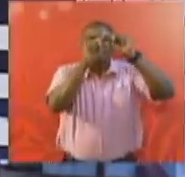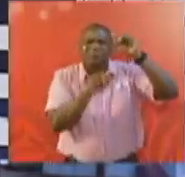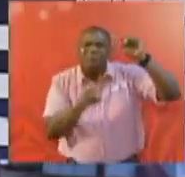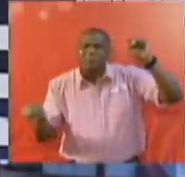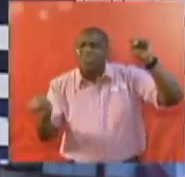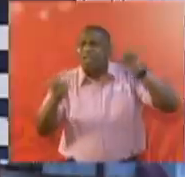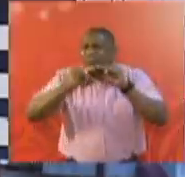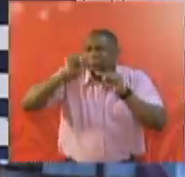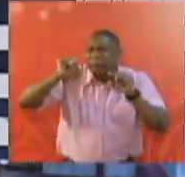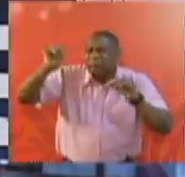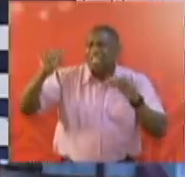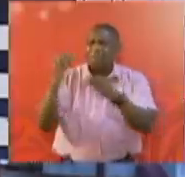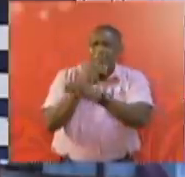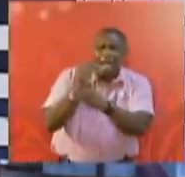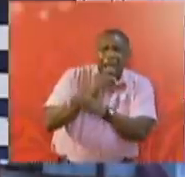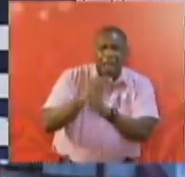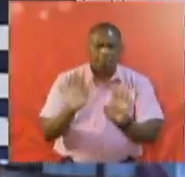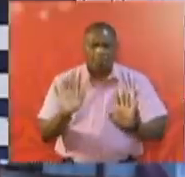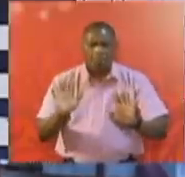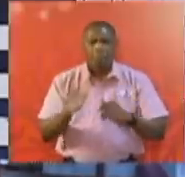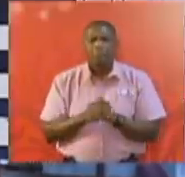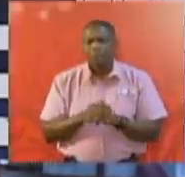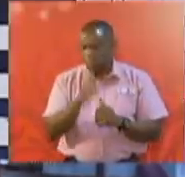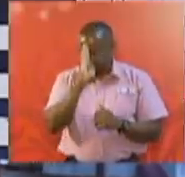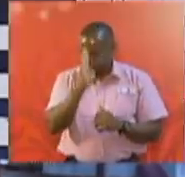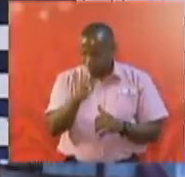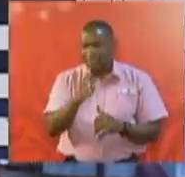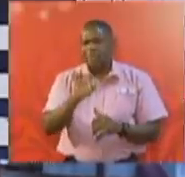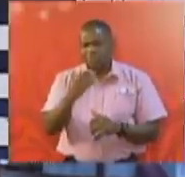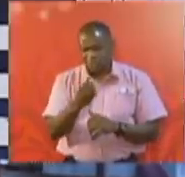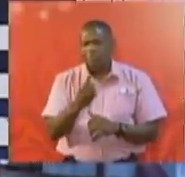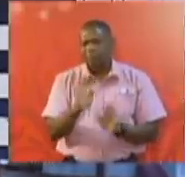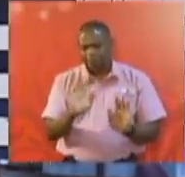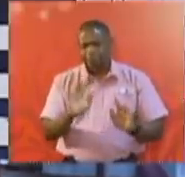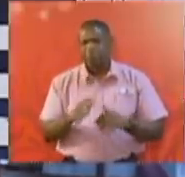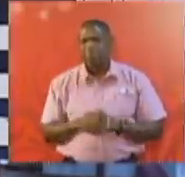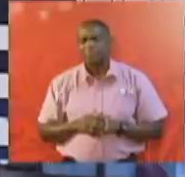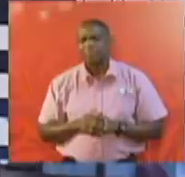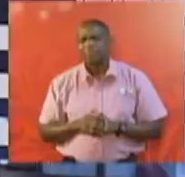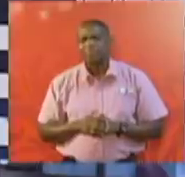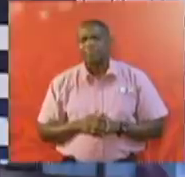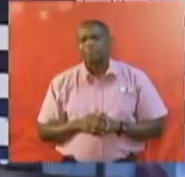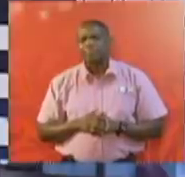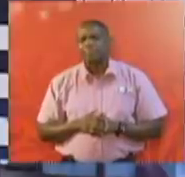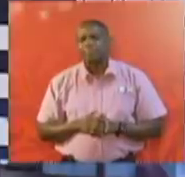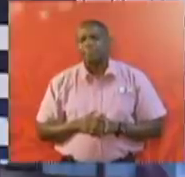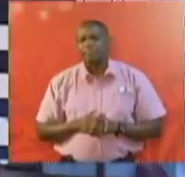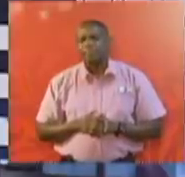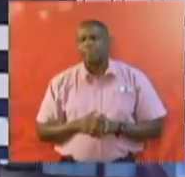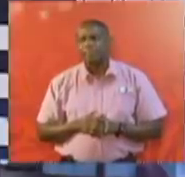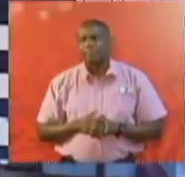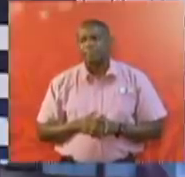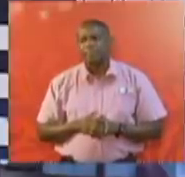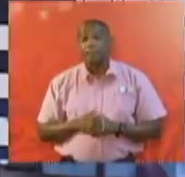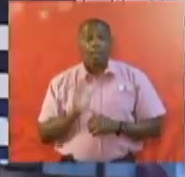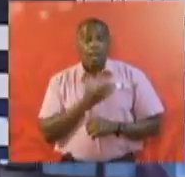this stuff. We go straight to the, I won't say the jugular, but I think you know what I mean. Now, so far, with the data we